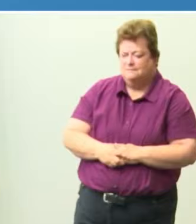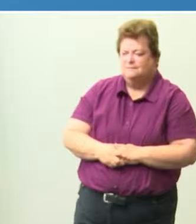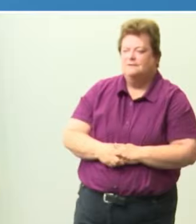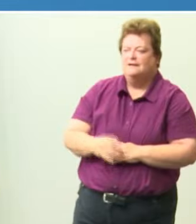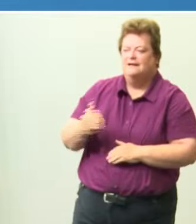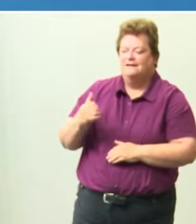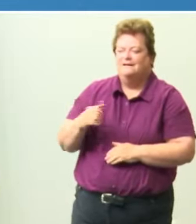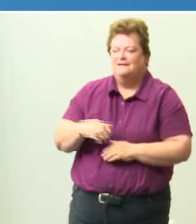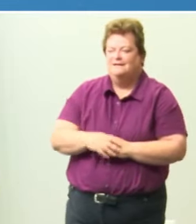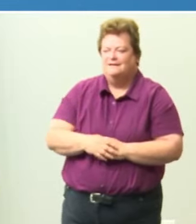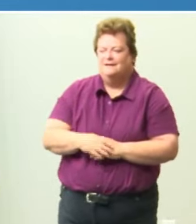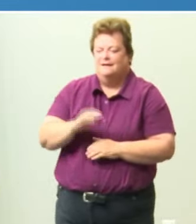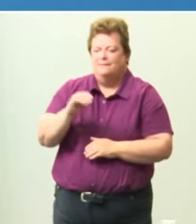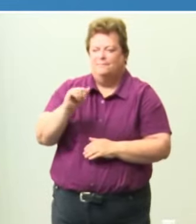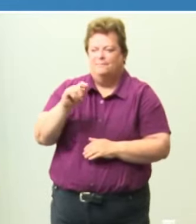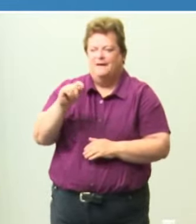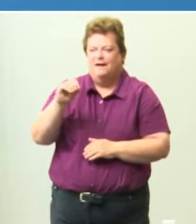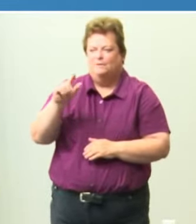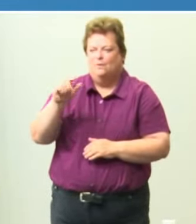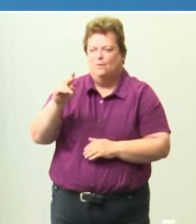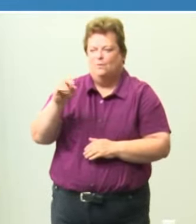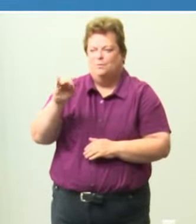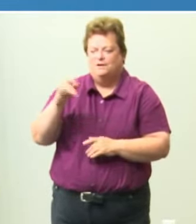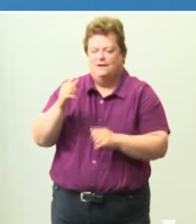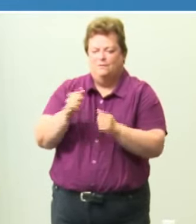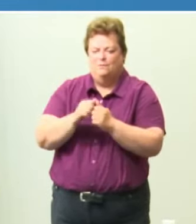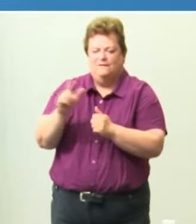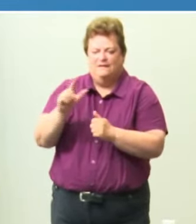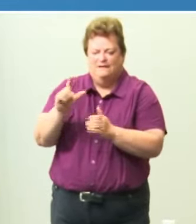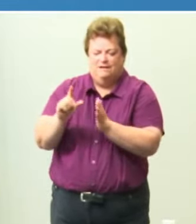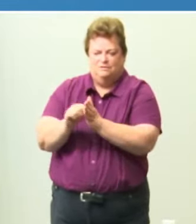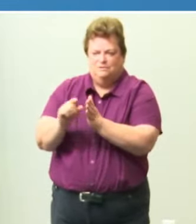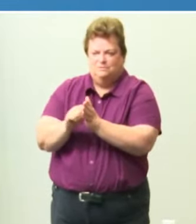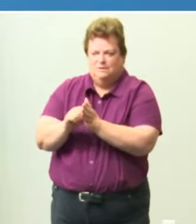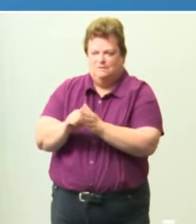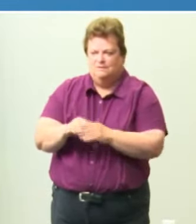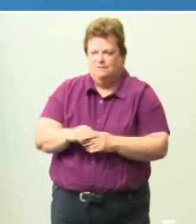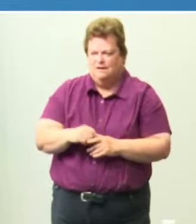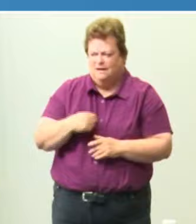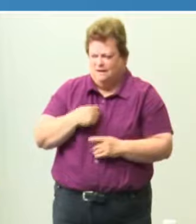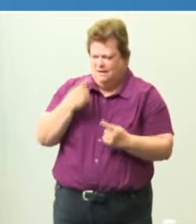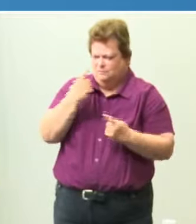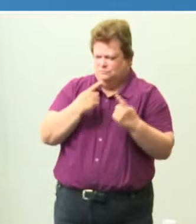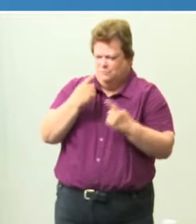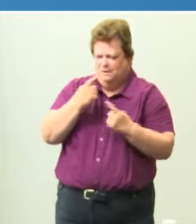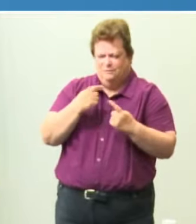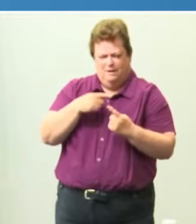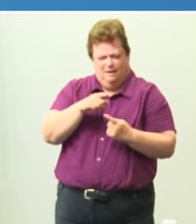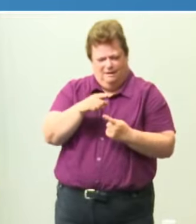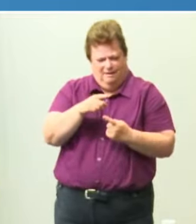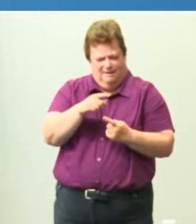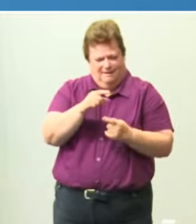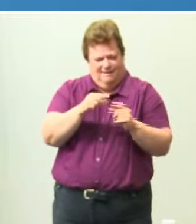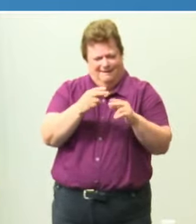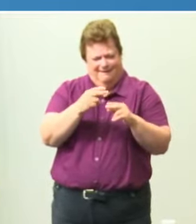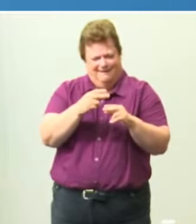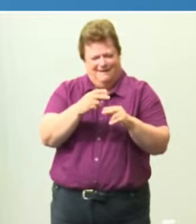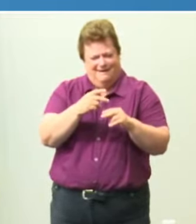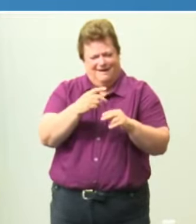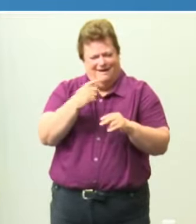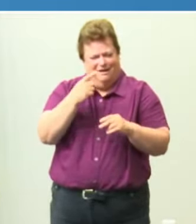Hey Pat, it's Matt Wolverine with the Journal Star. Hi, Matt. I was wondering, I thought you might ask a